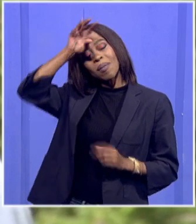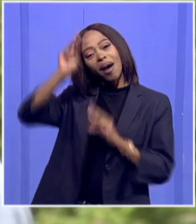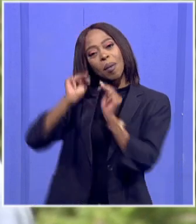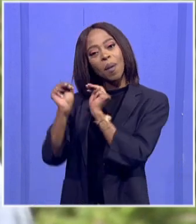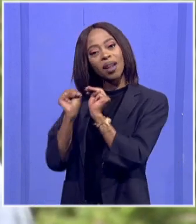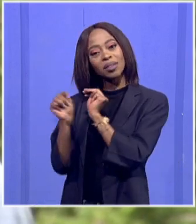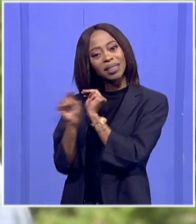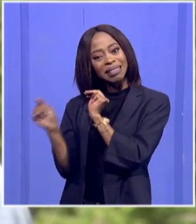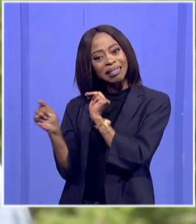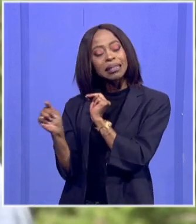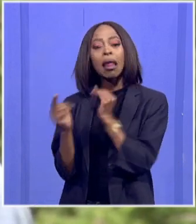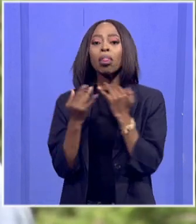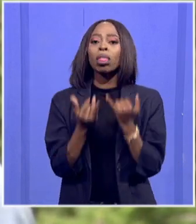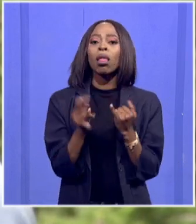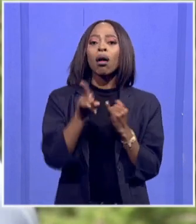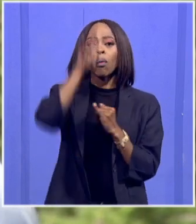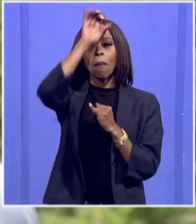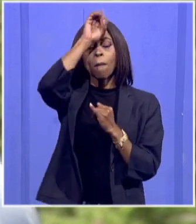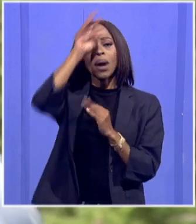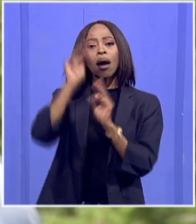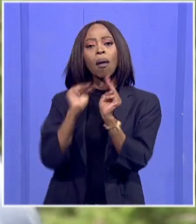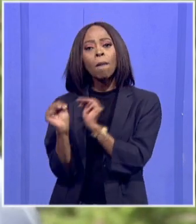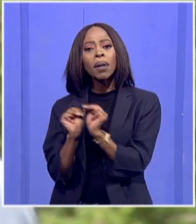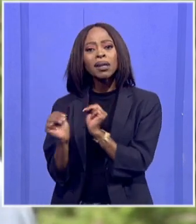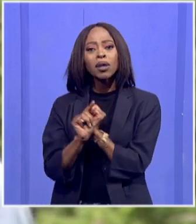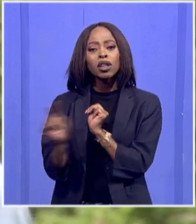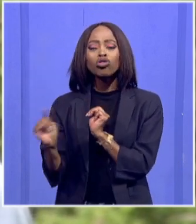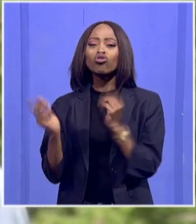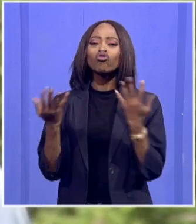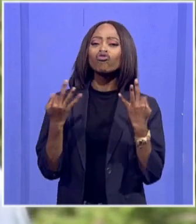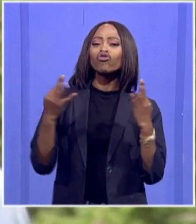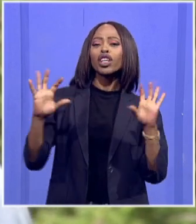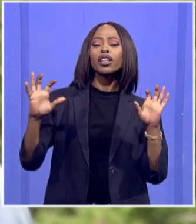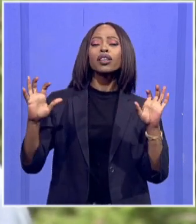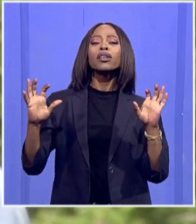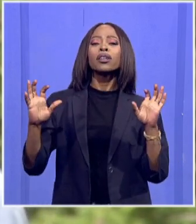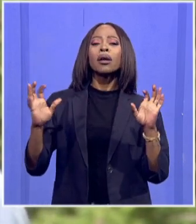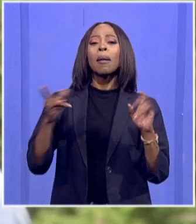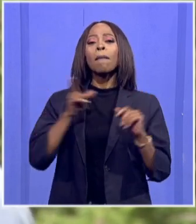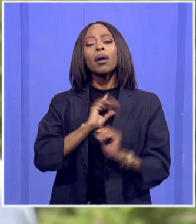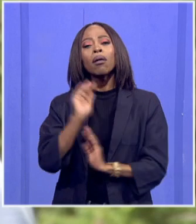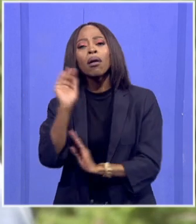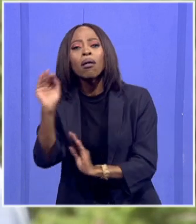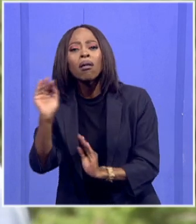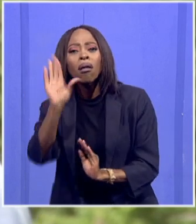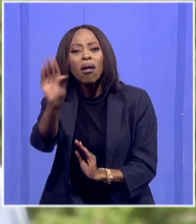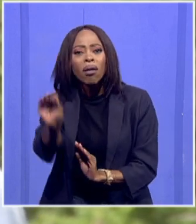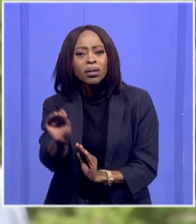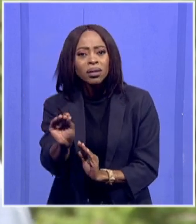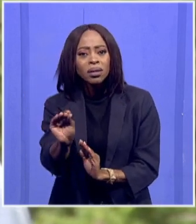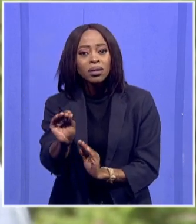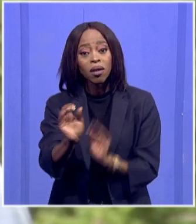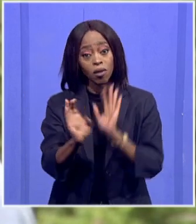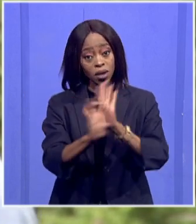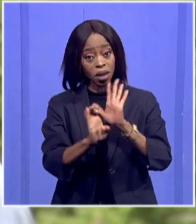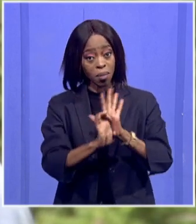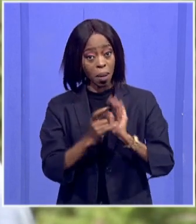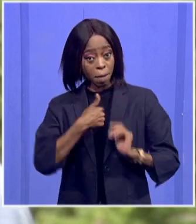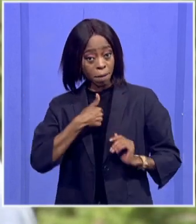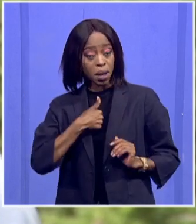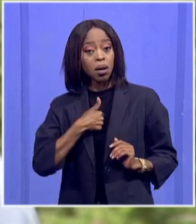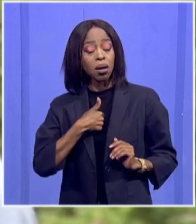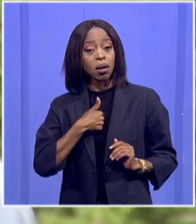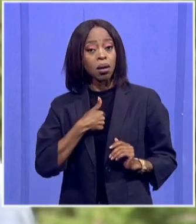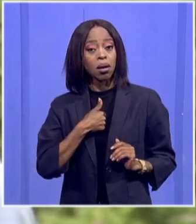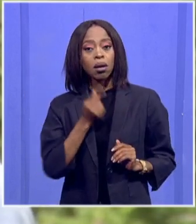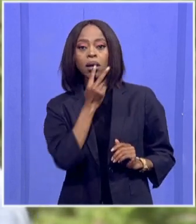management. So the mine management, since they are working freely, because my question was that, okay, if I was seen with a lady